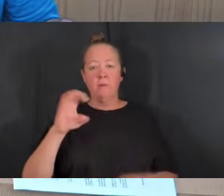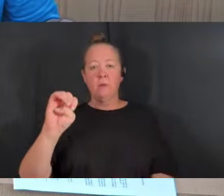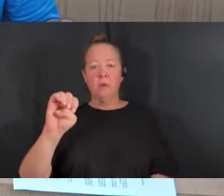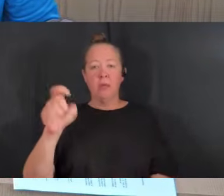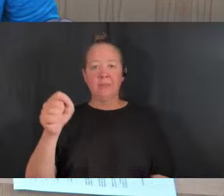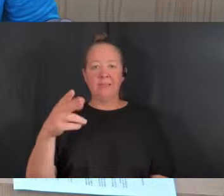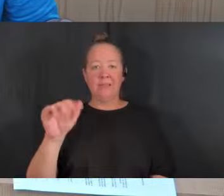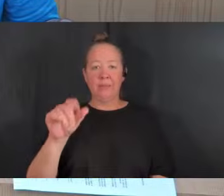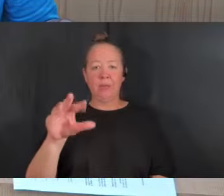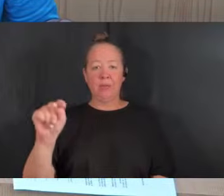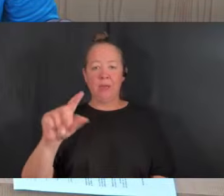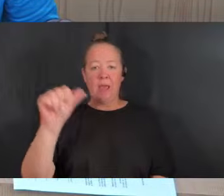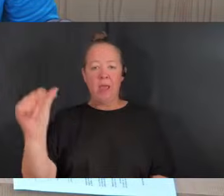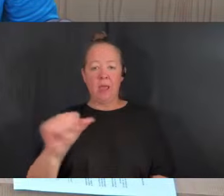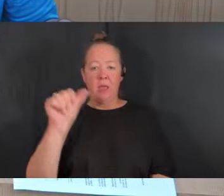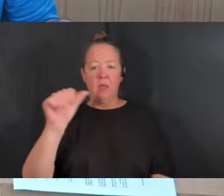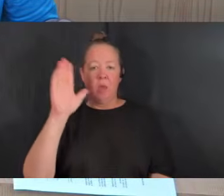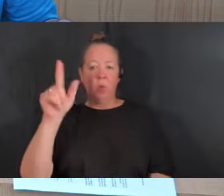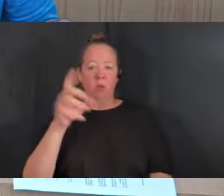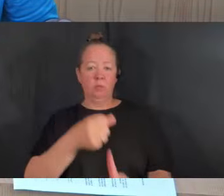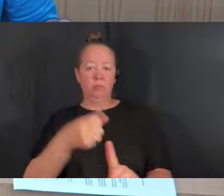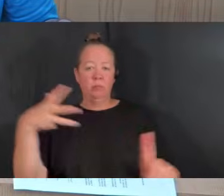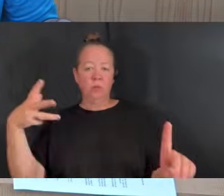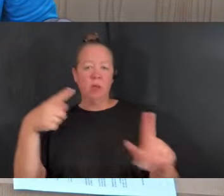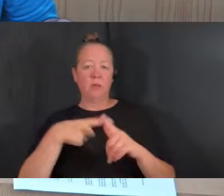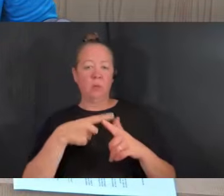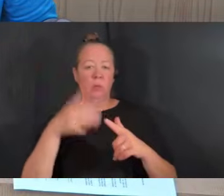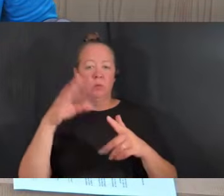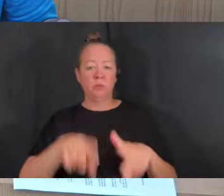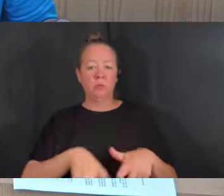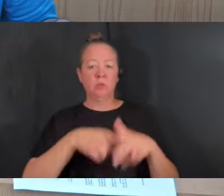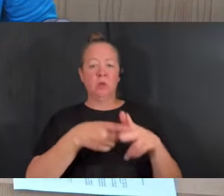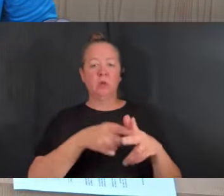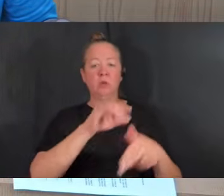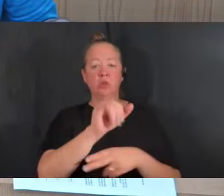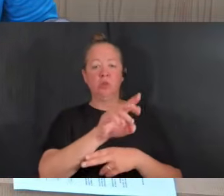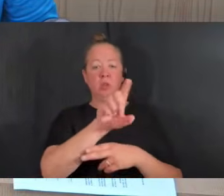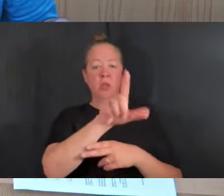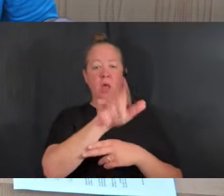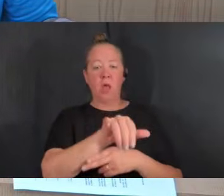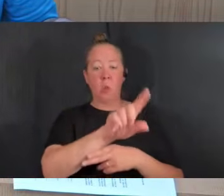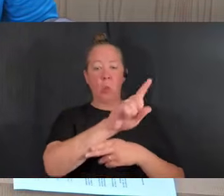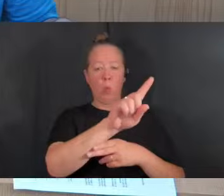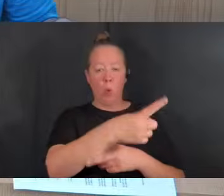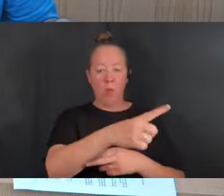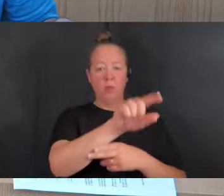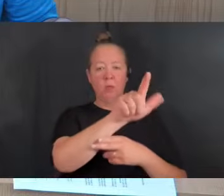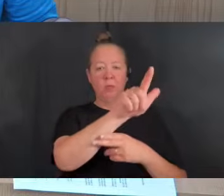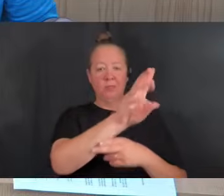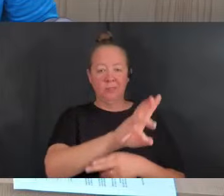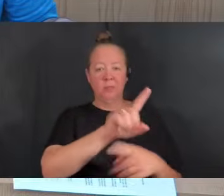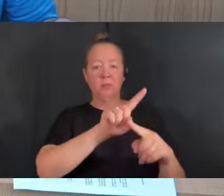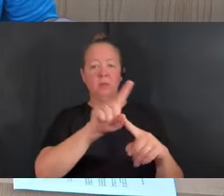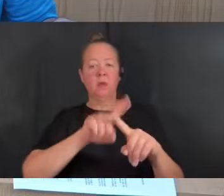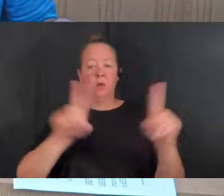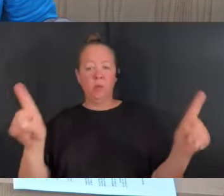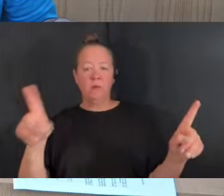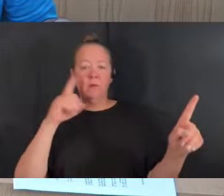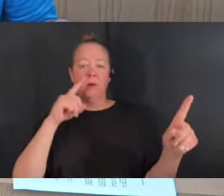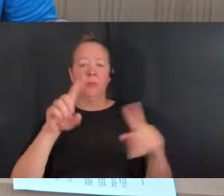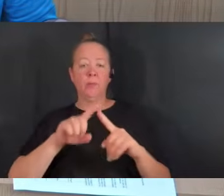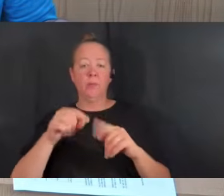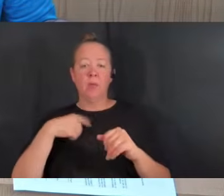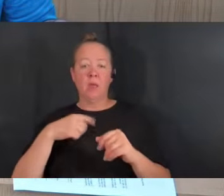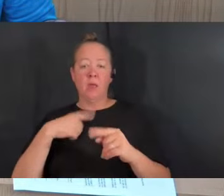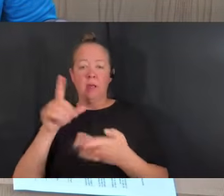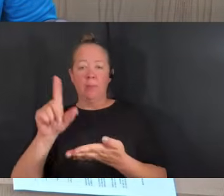And be it further ordained that this ordinance shall take effect on July 1, 2026, however, provided that a fair summary of the ordinance is published at least once